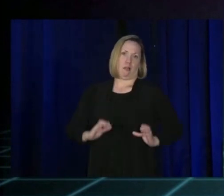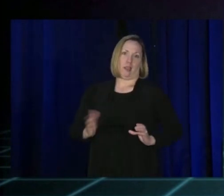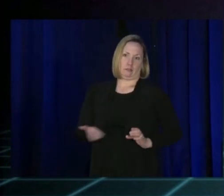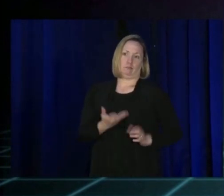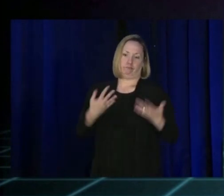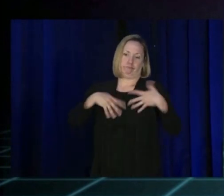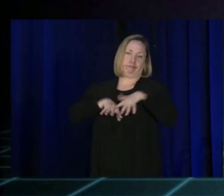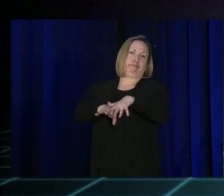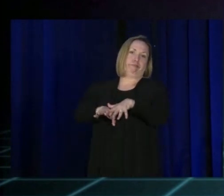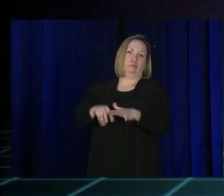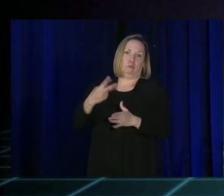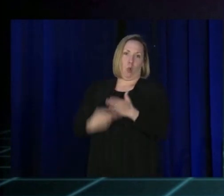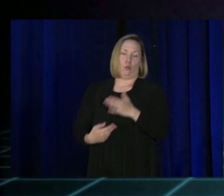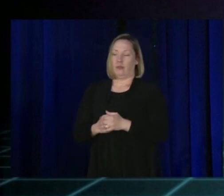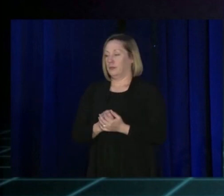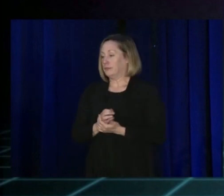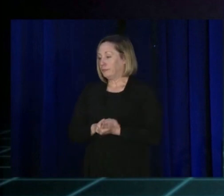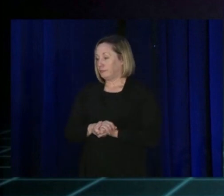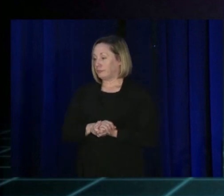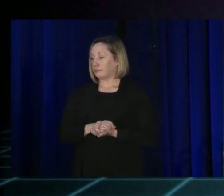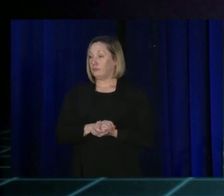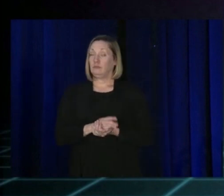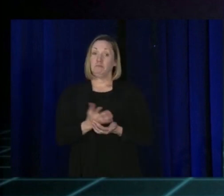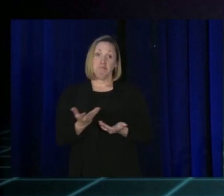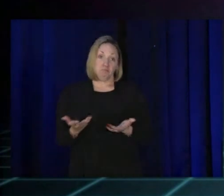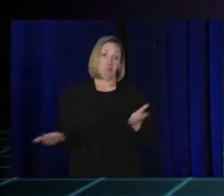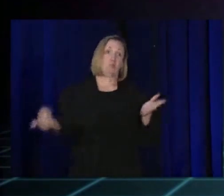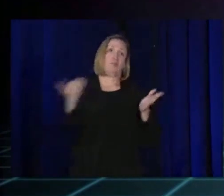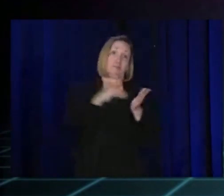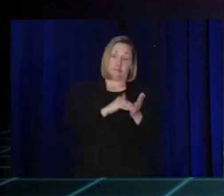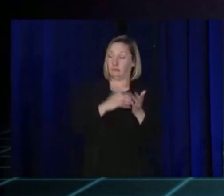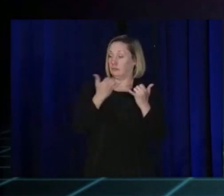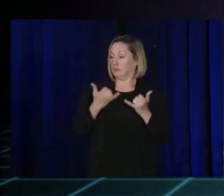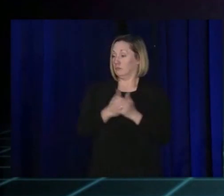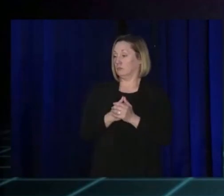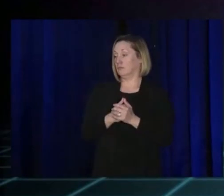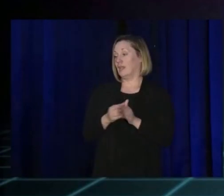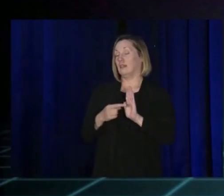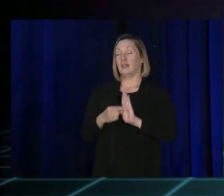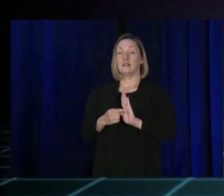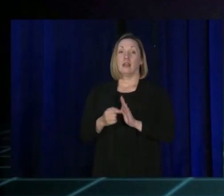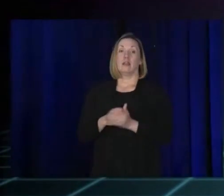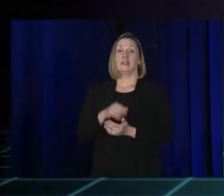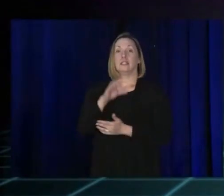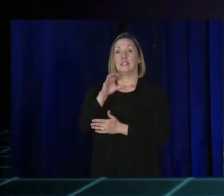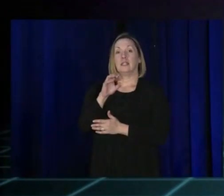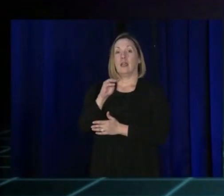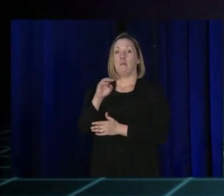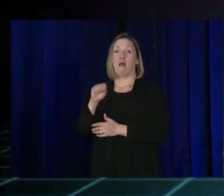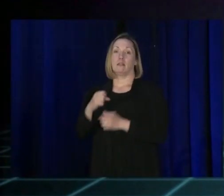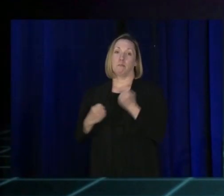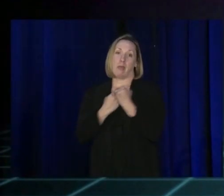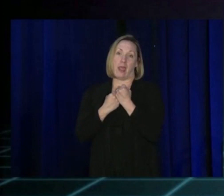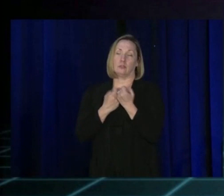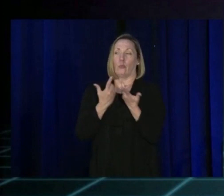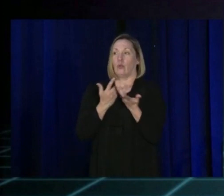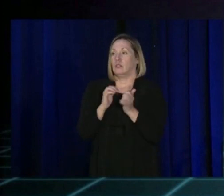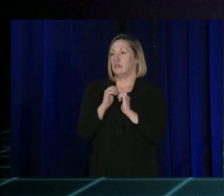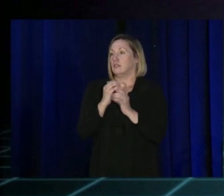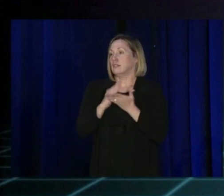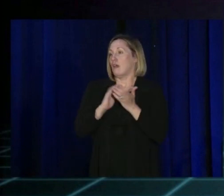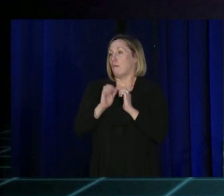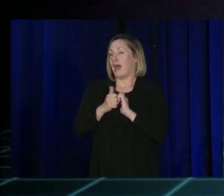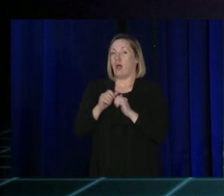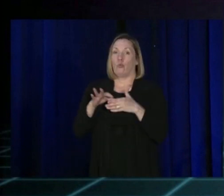deferred there. So again, now, let's say this thing is CMS backed, or somehow the content